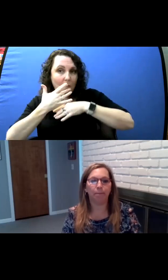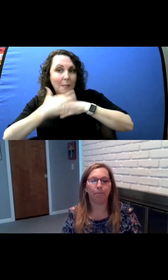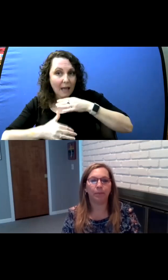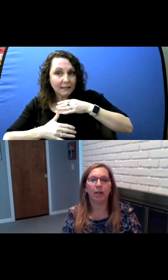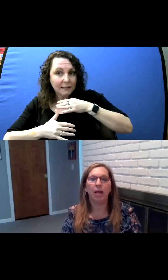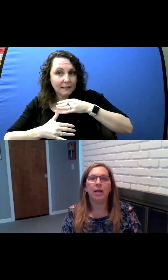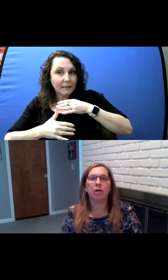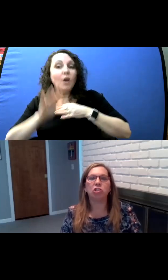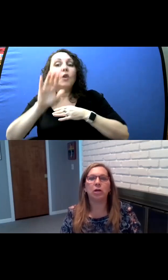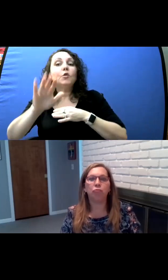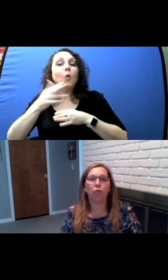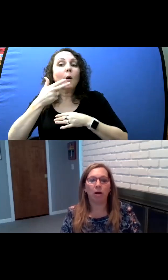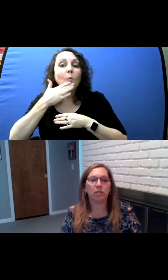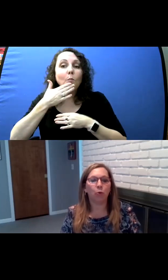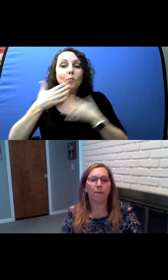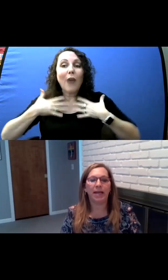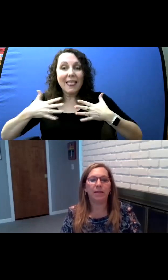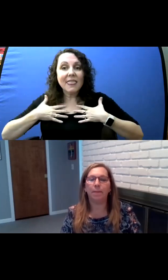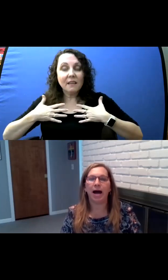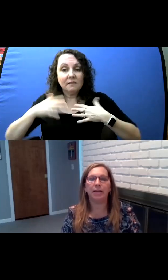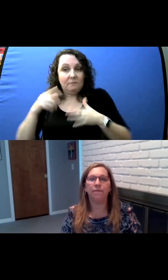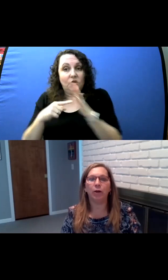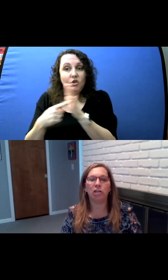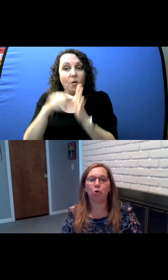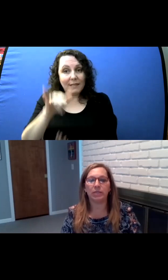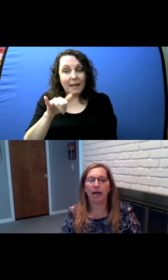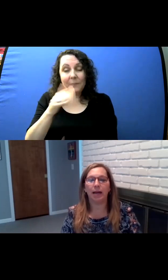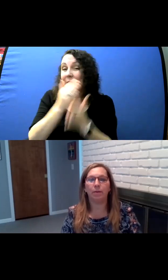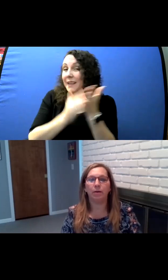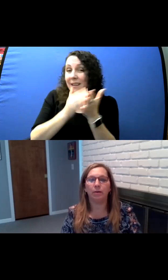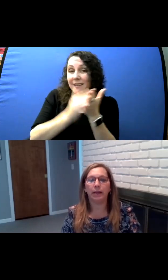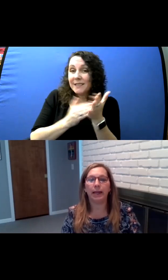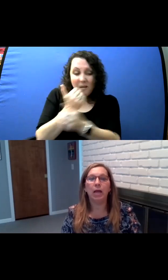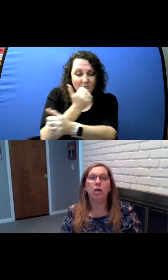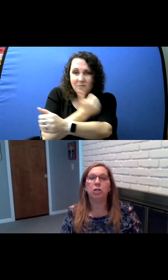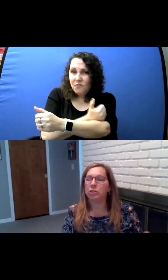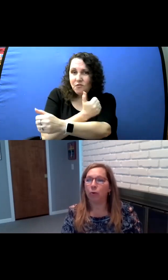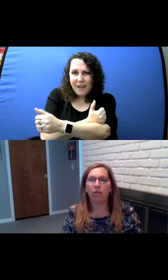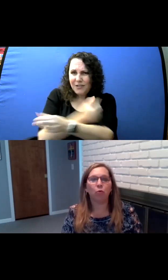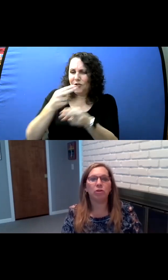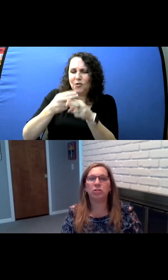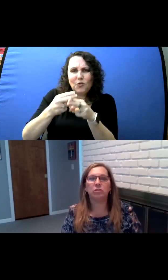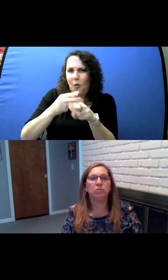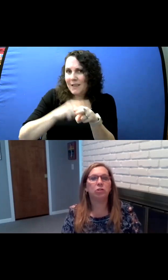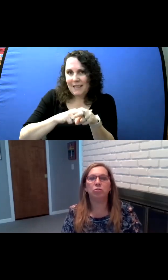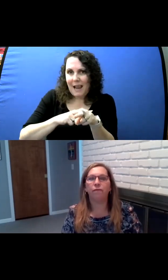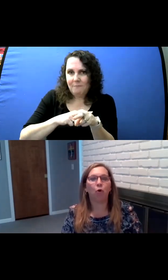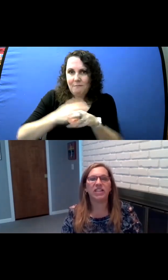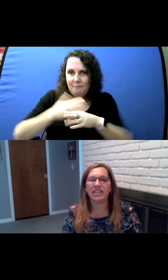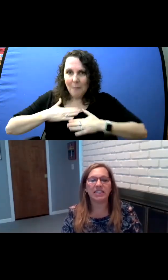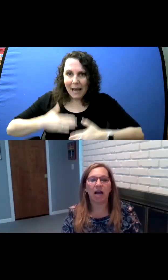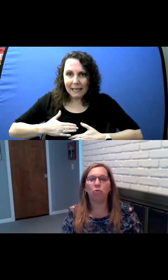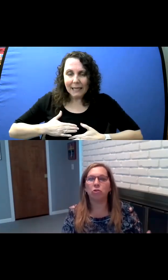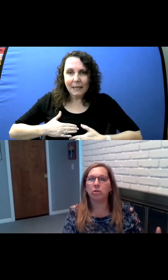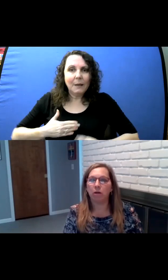machine. Now, some drugs remain in the body a very short time. Okay, so in other words, 2 to 4